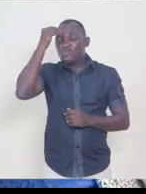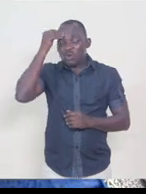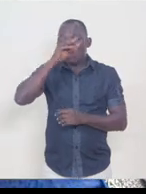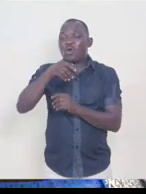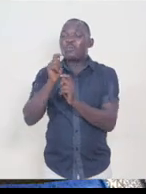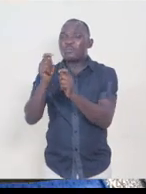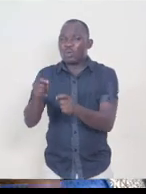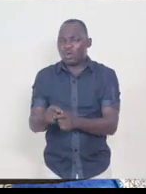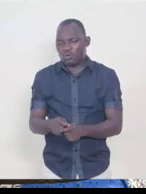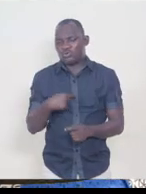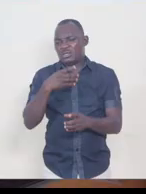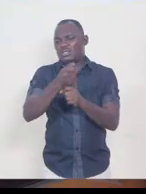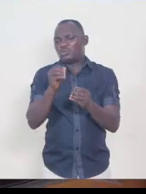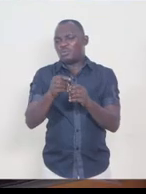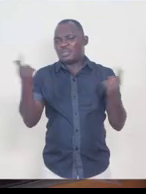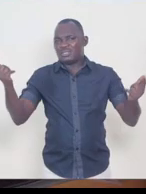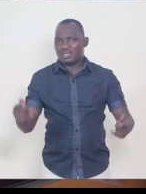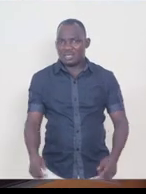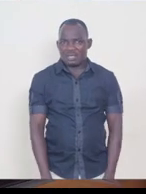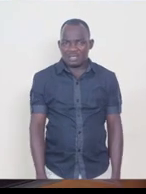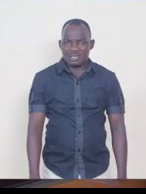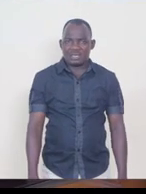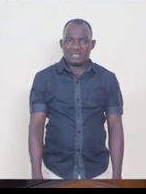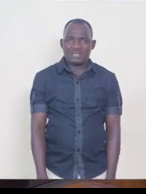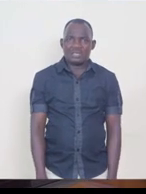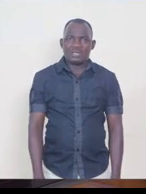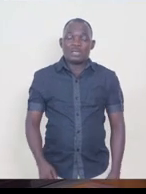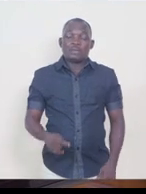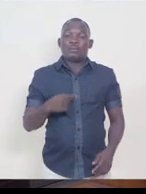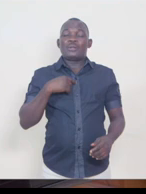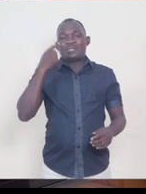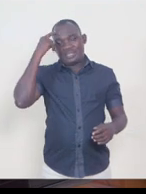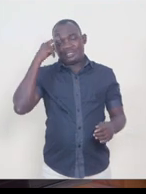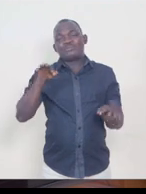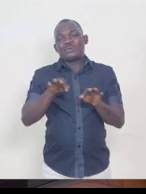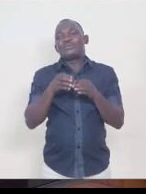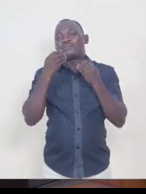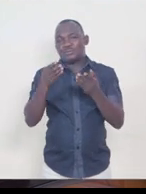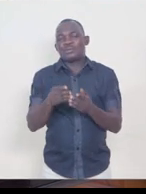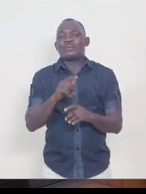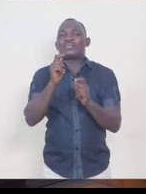bonuses, we could have gotten a much better deal. I'm so sorry. I didn't think it was important.